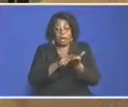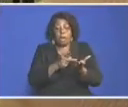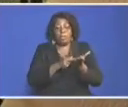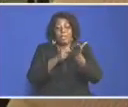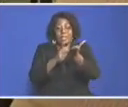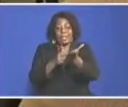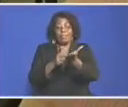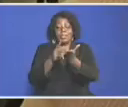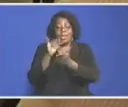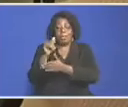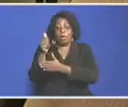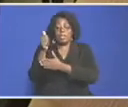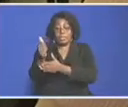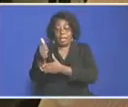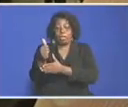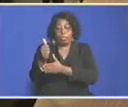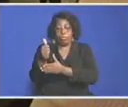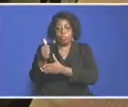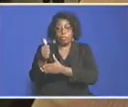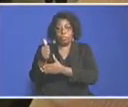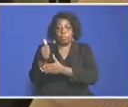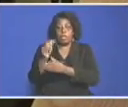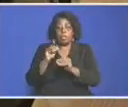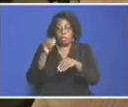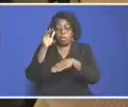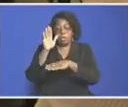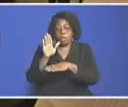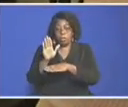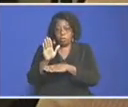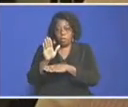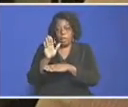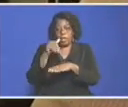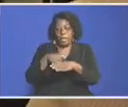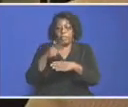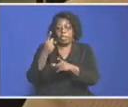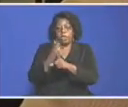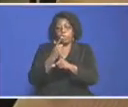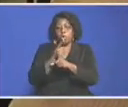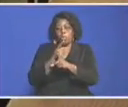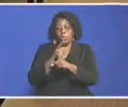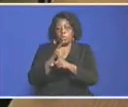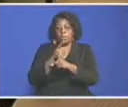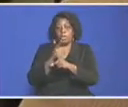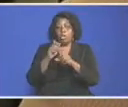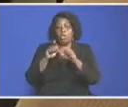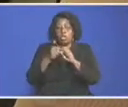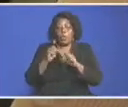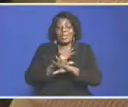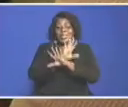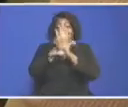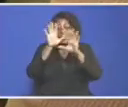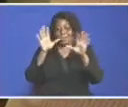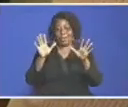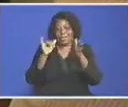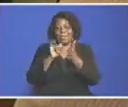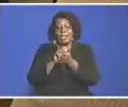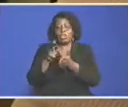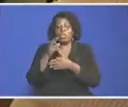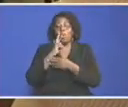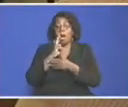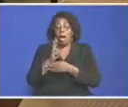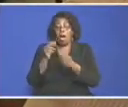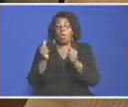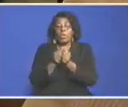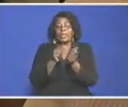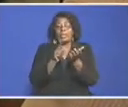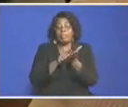now please adorn yourself in the appropriate wear so that it is clear that you are with